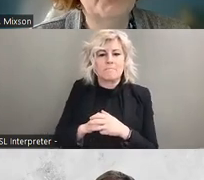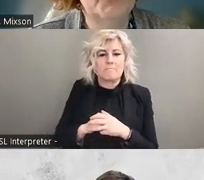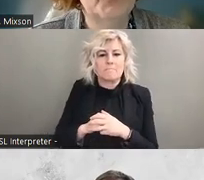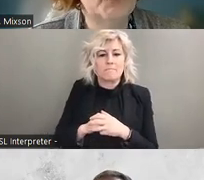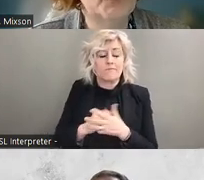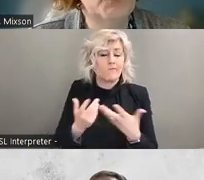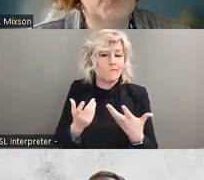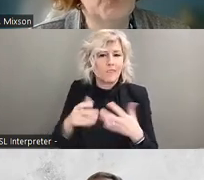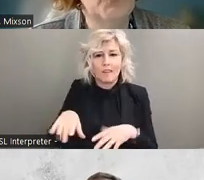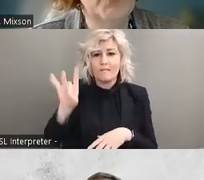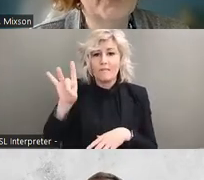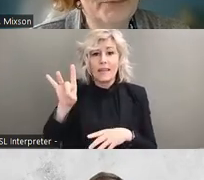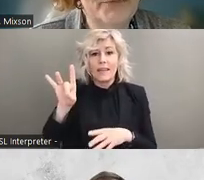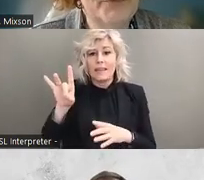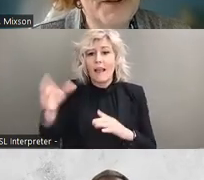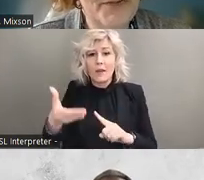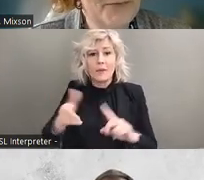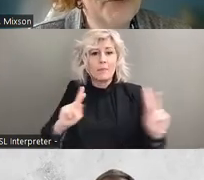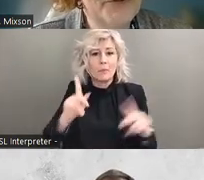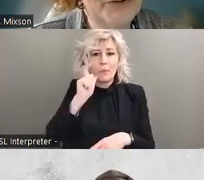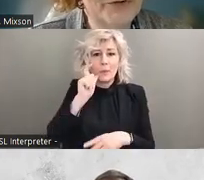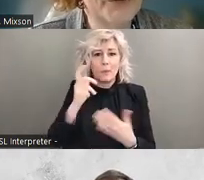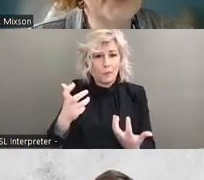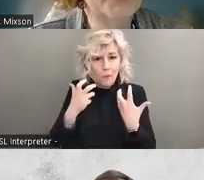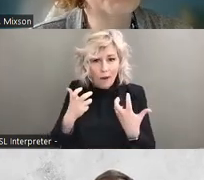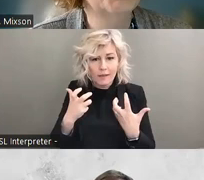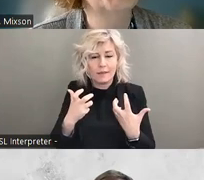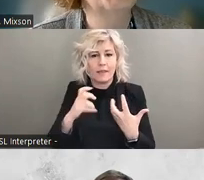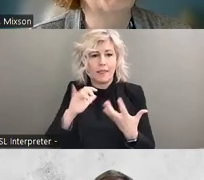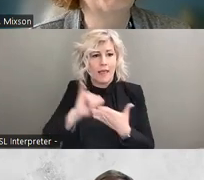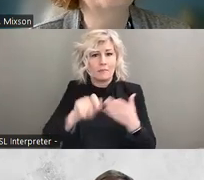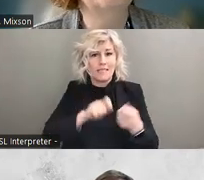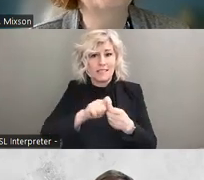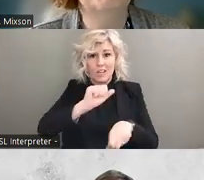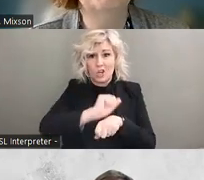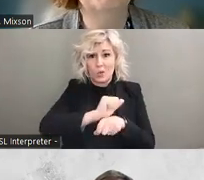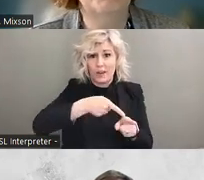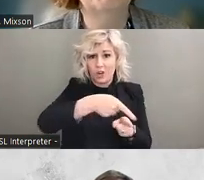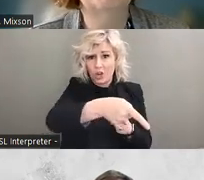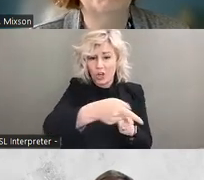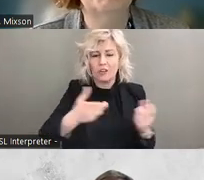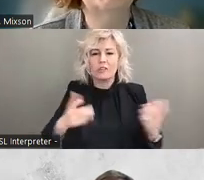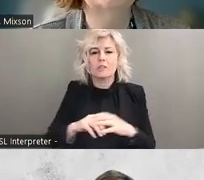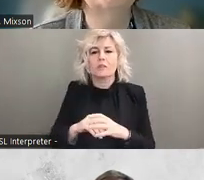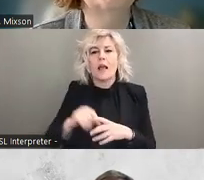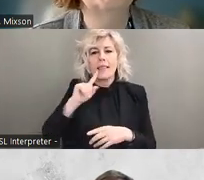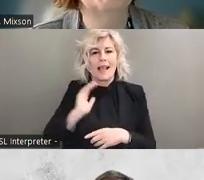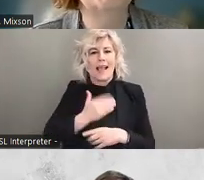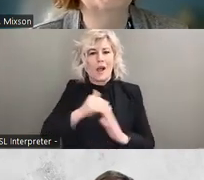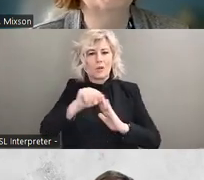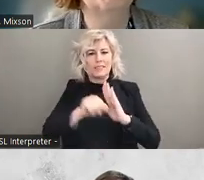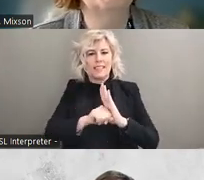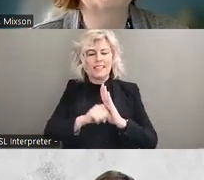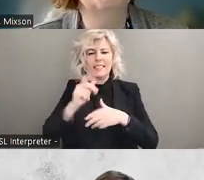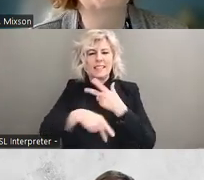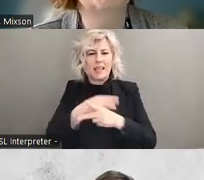finding people who or want to be in that particular career. I think our state is one of those states